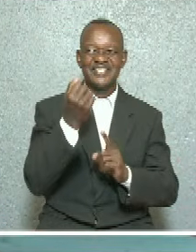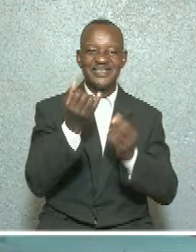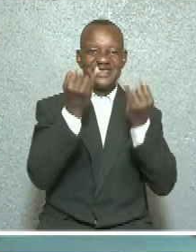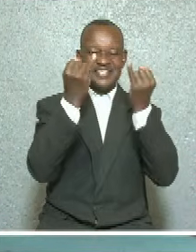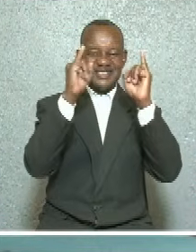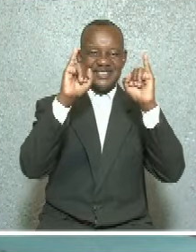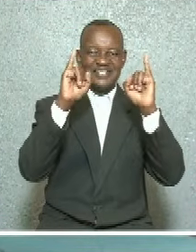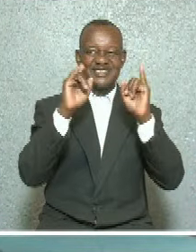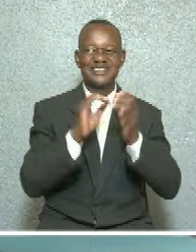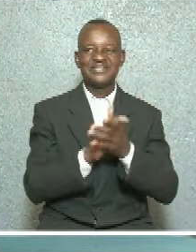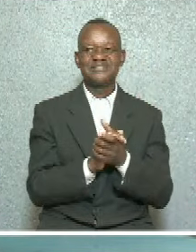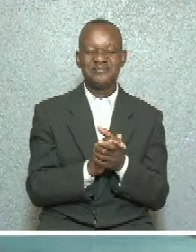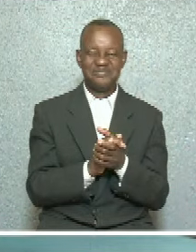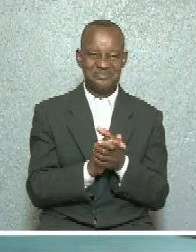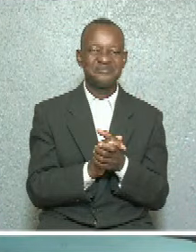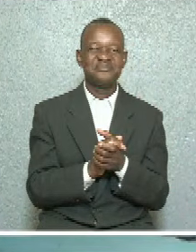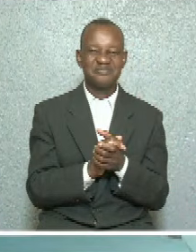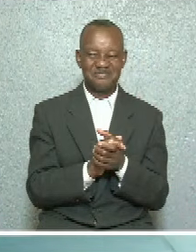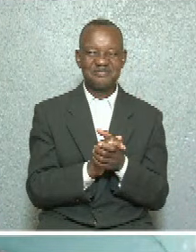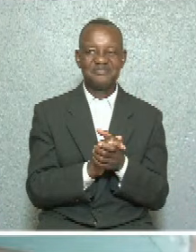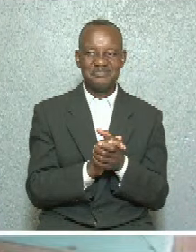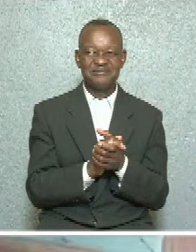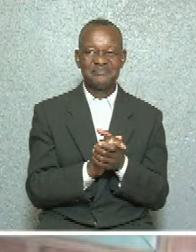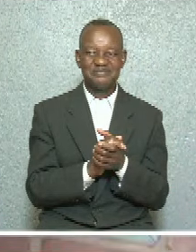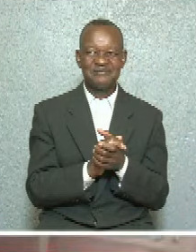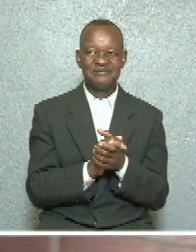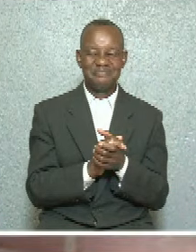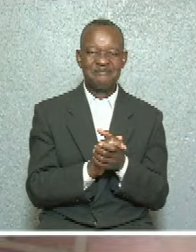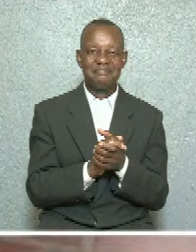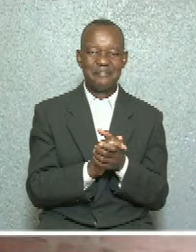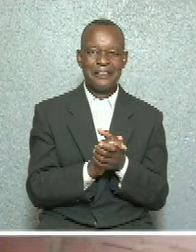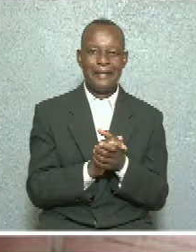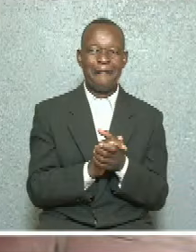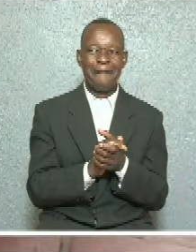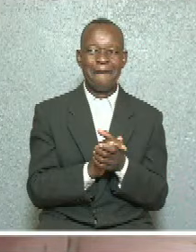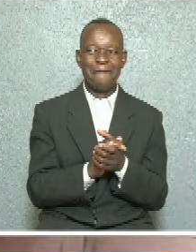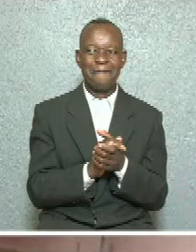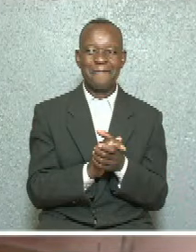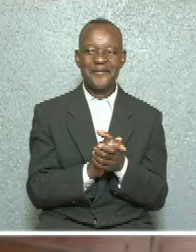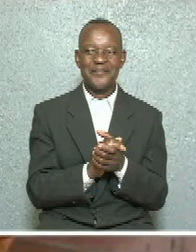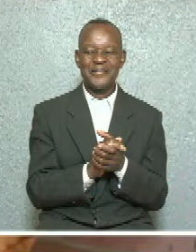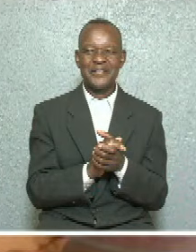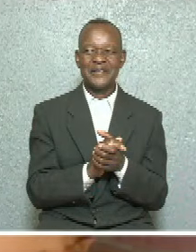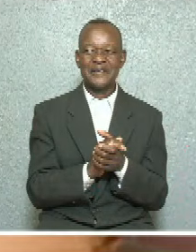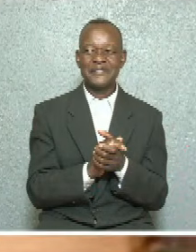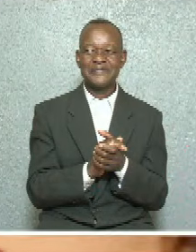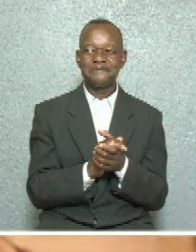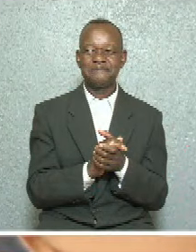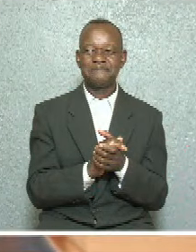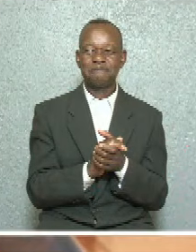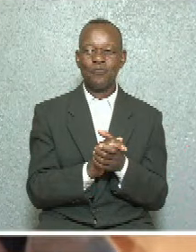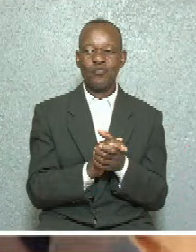welcome. photo. Thank you. All right. I love this is one photo.